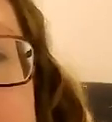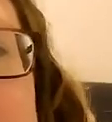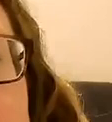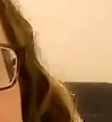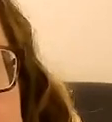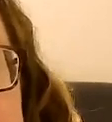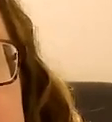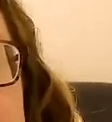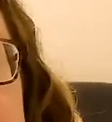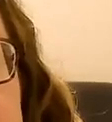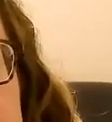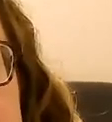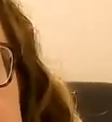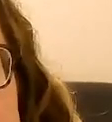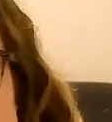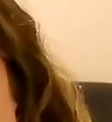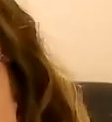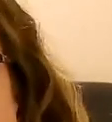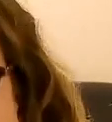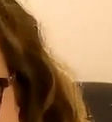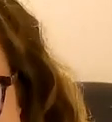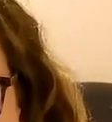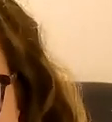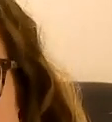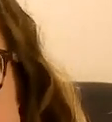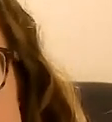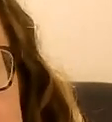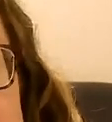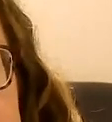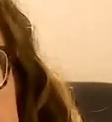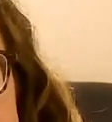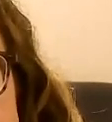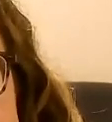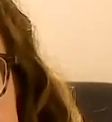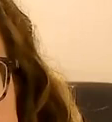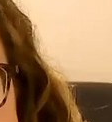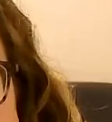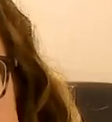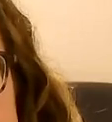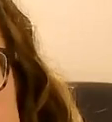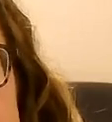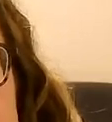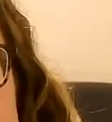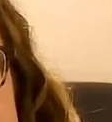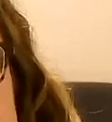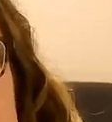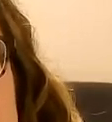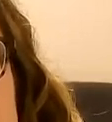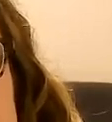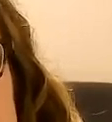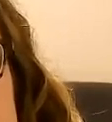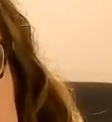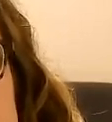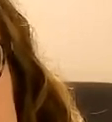read it to you. As an independent home care provider, I have seen a marked decline in the